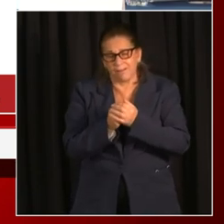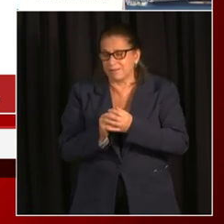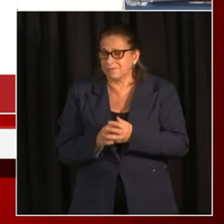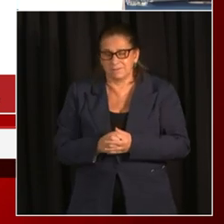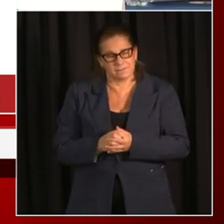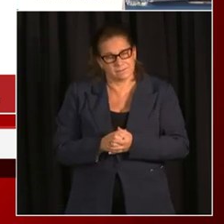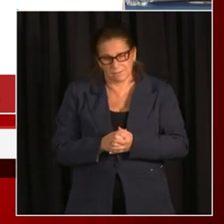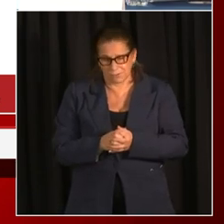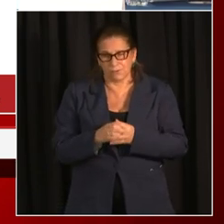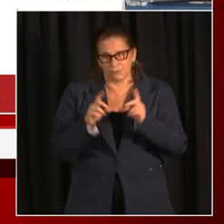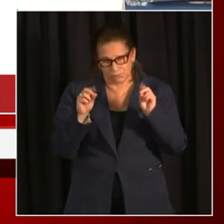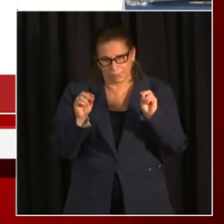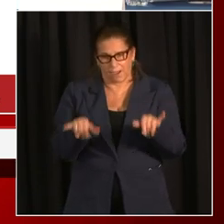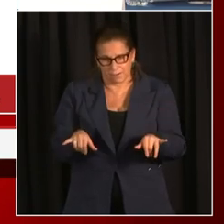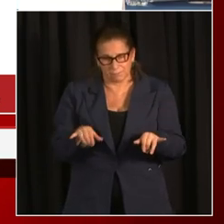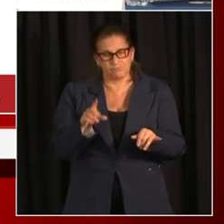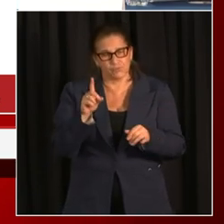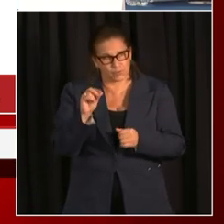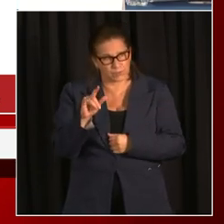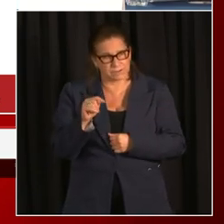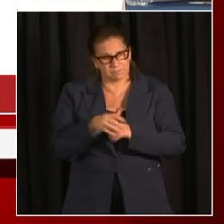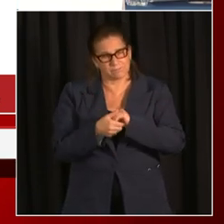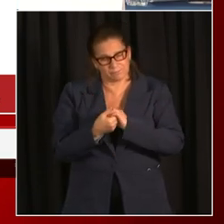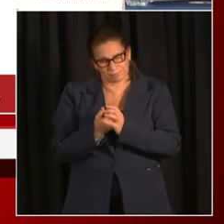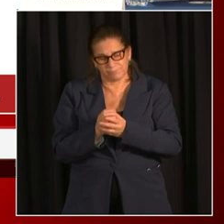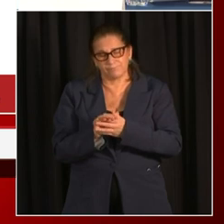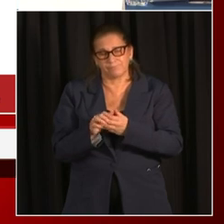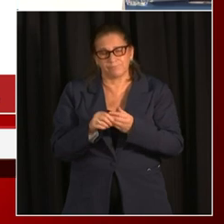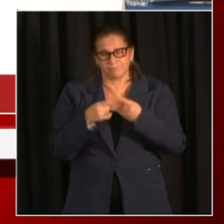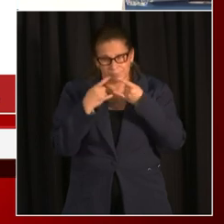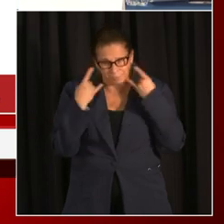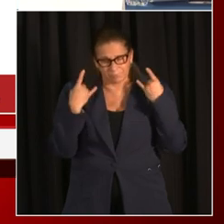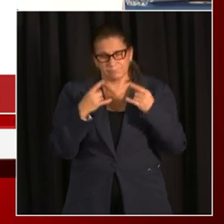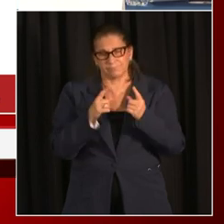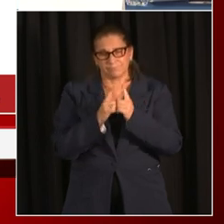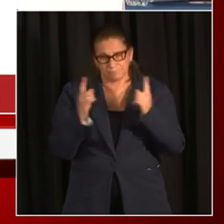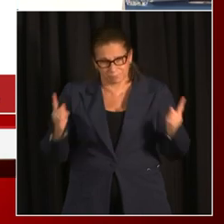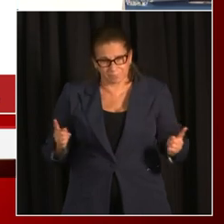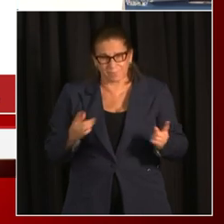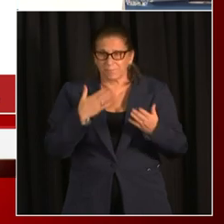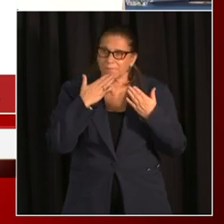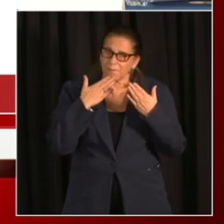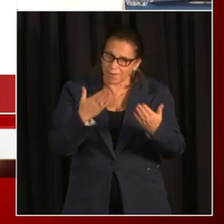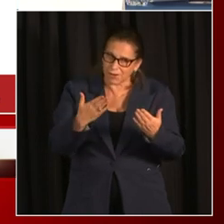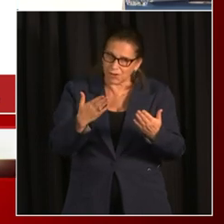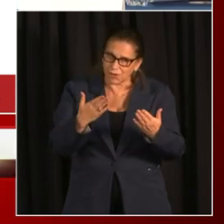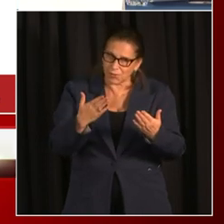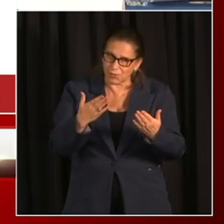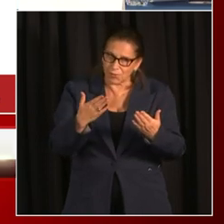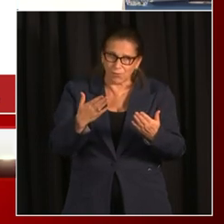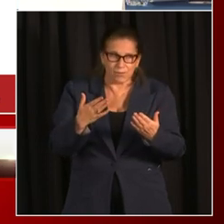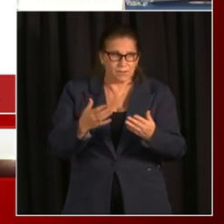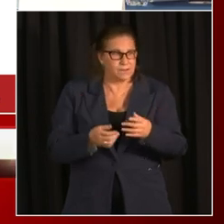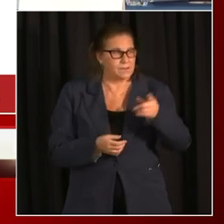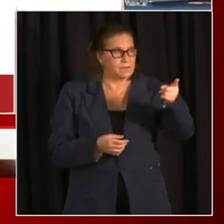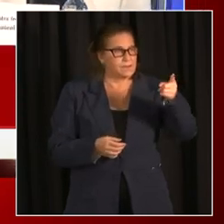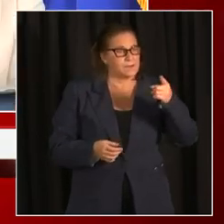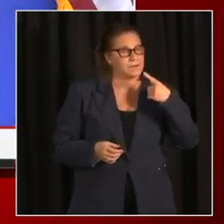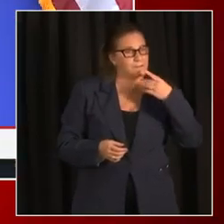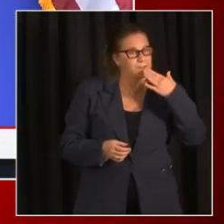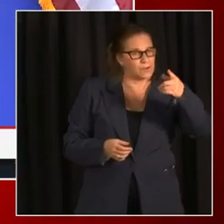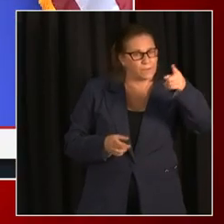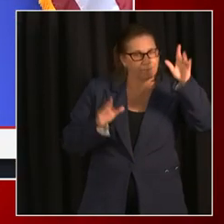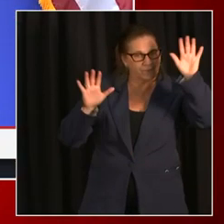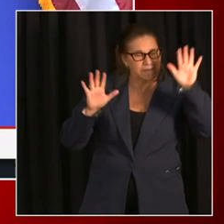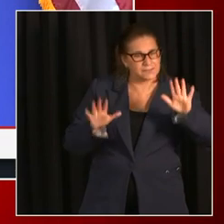So I'll end there and turn it back over to you, Madam Mayor. Thank you. It was an excellent presentation, and I think the illustratives are